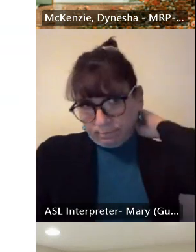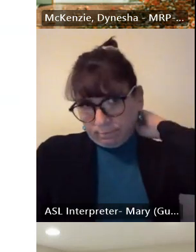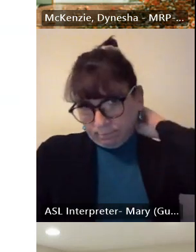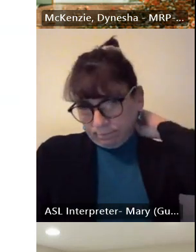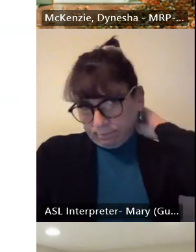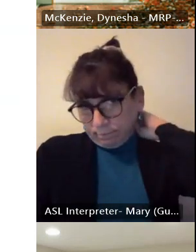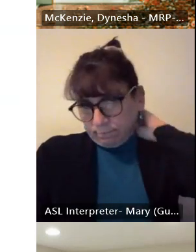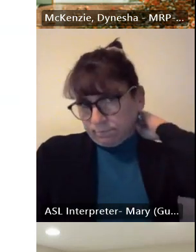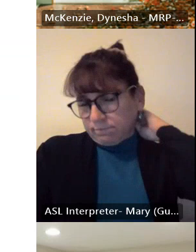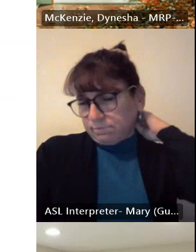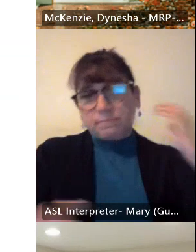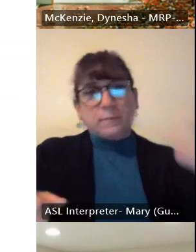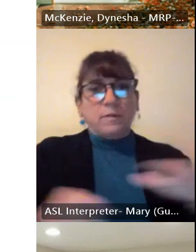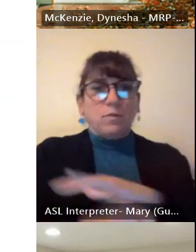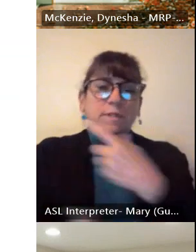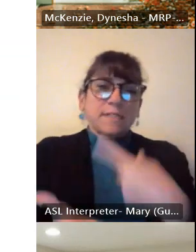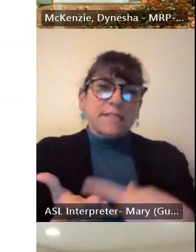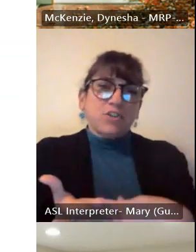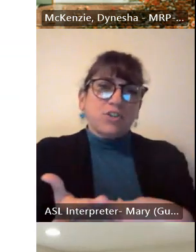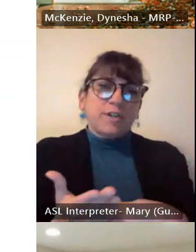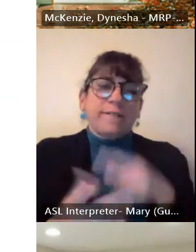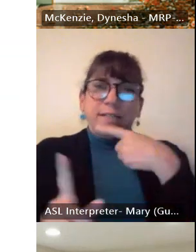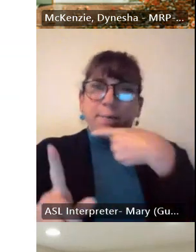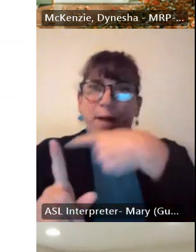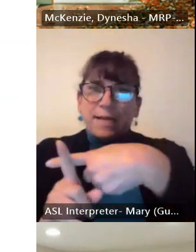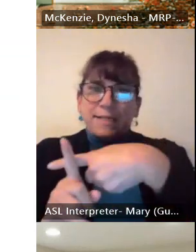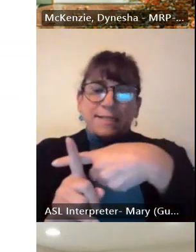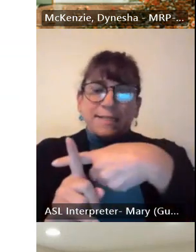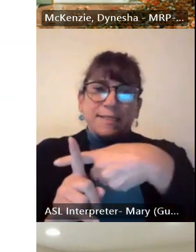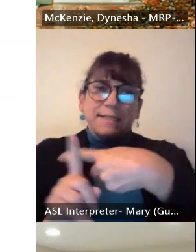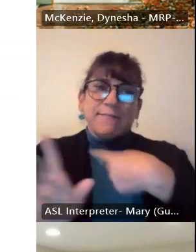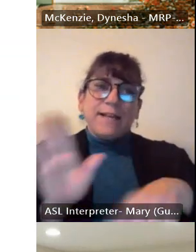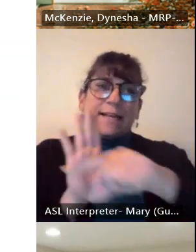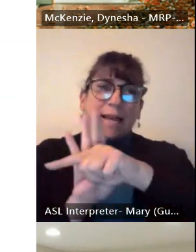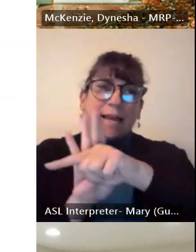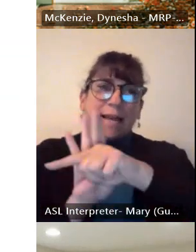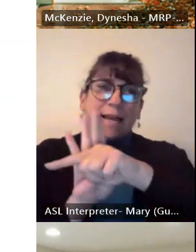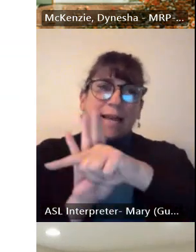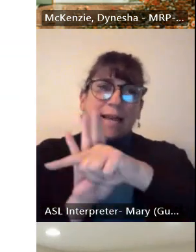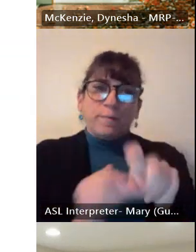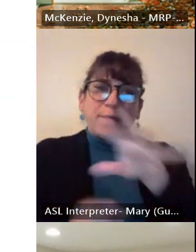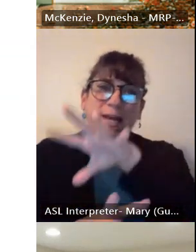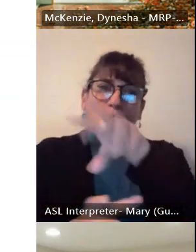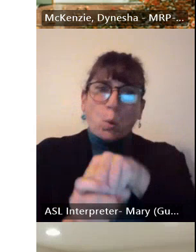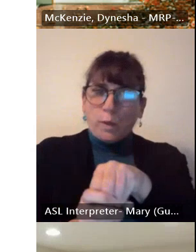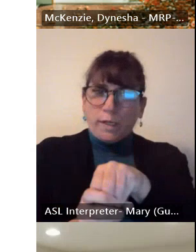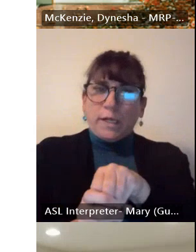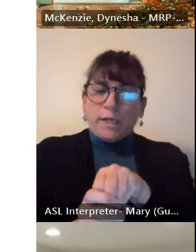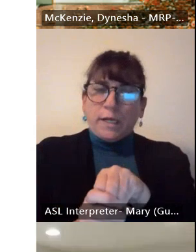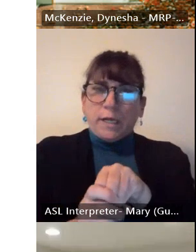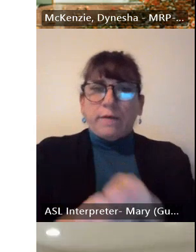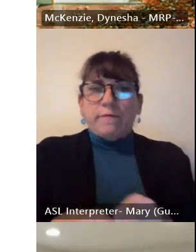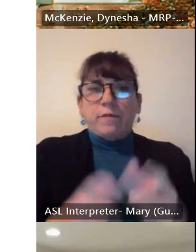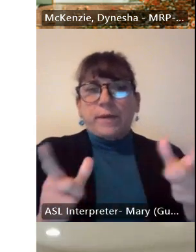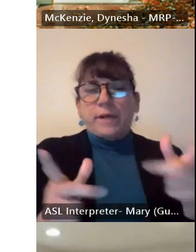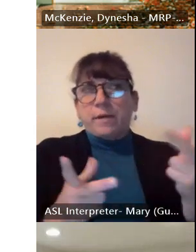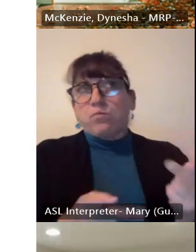A thorough discussion of this is both positive and negative should be included for major